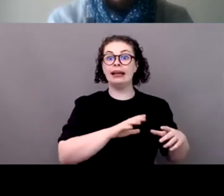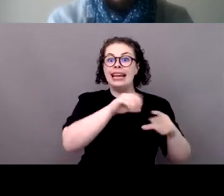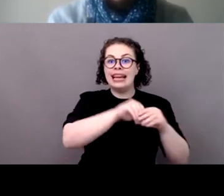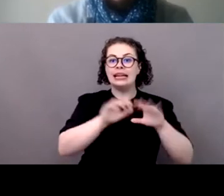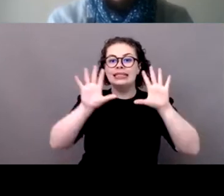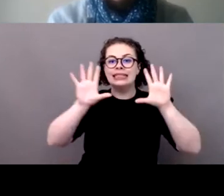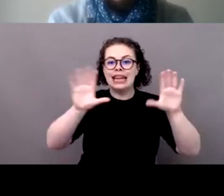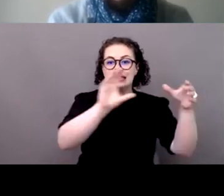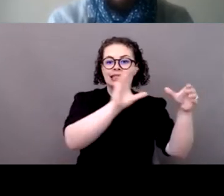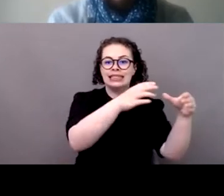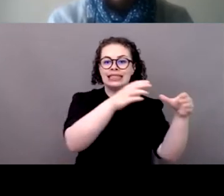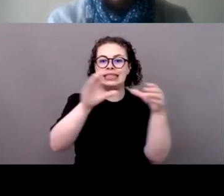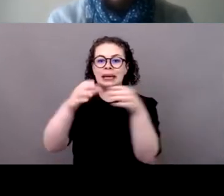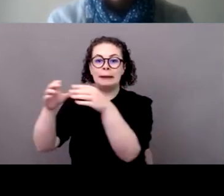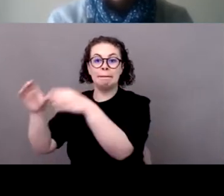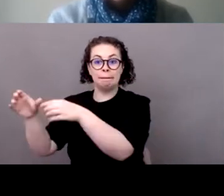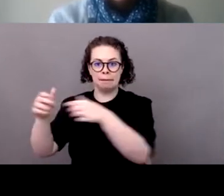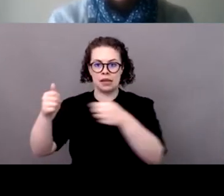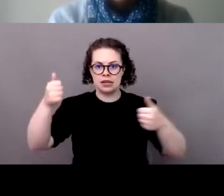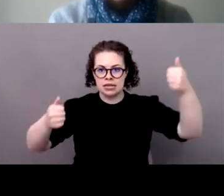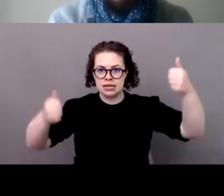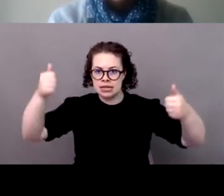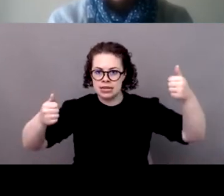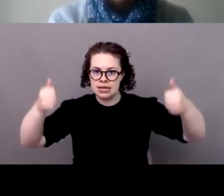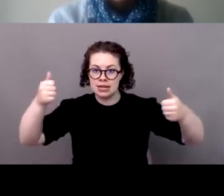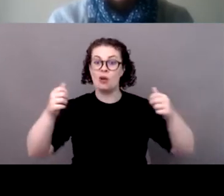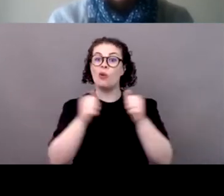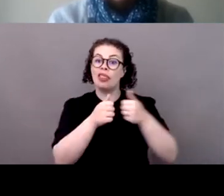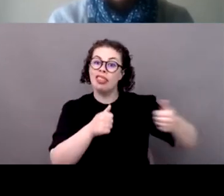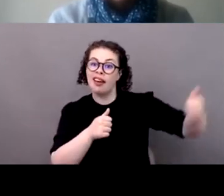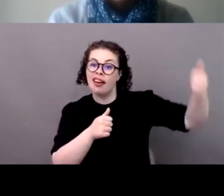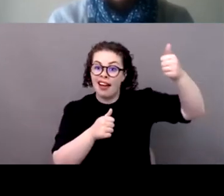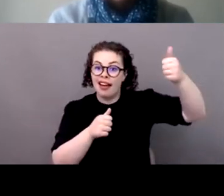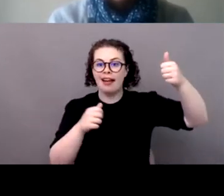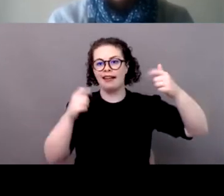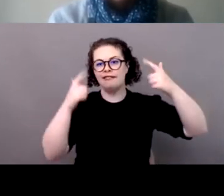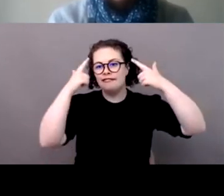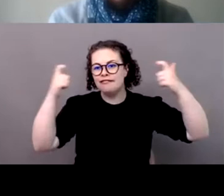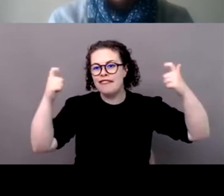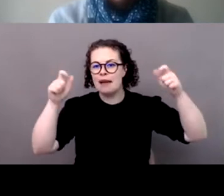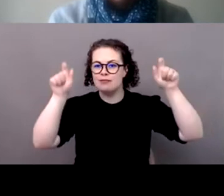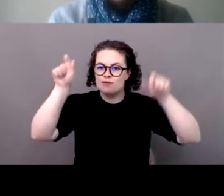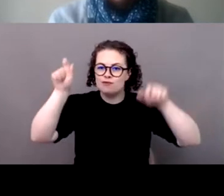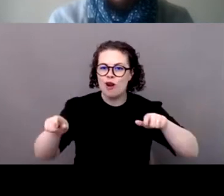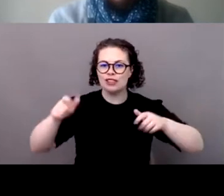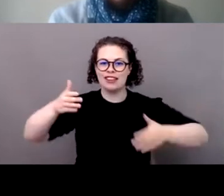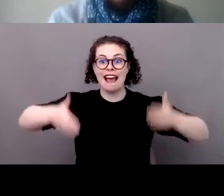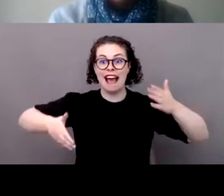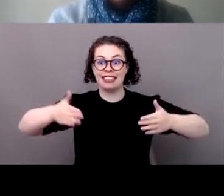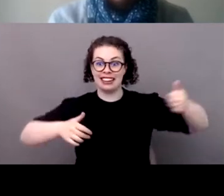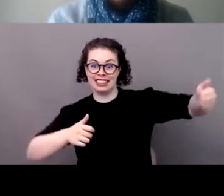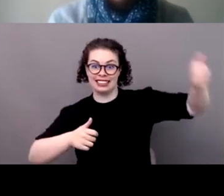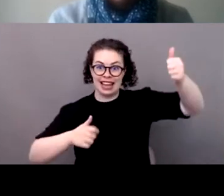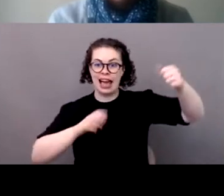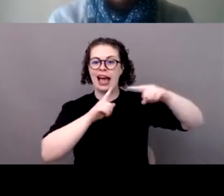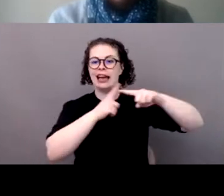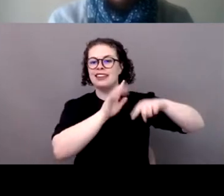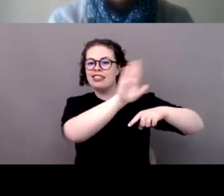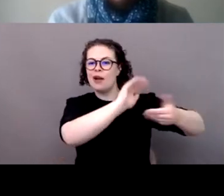10 different nations in addition. And obviously we had to have the support of the athletes and their federations to make